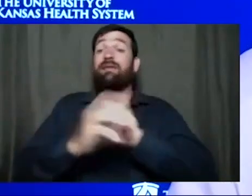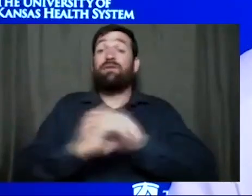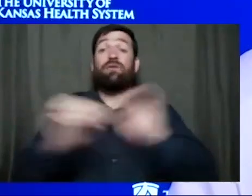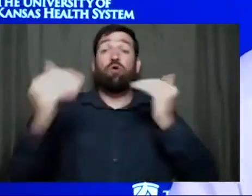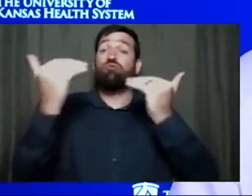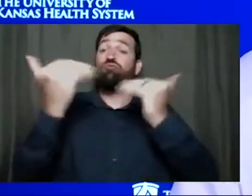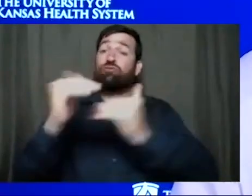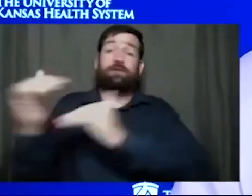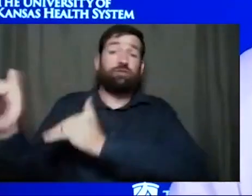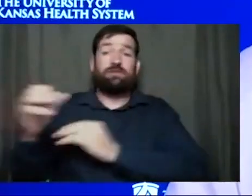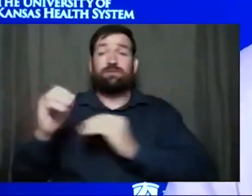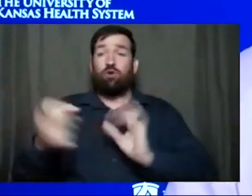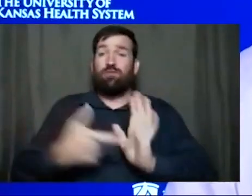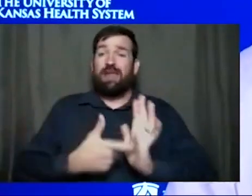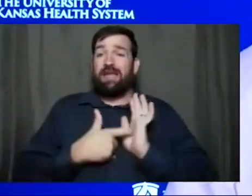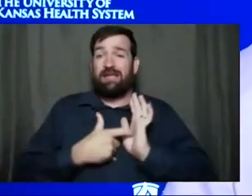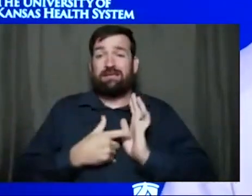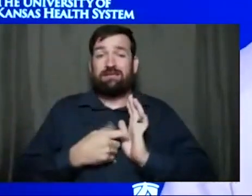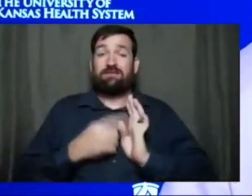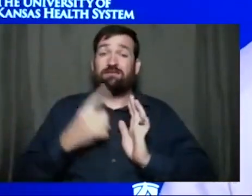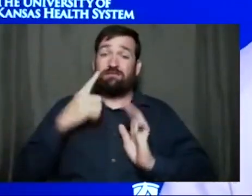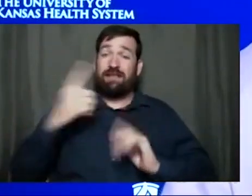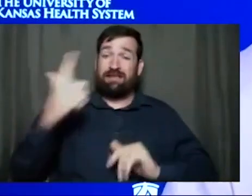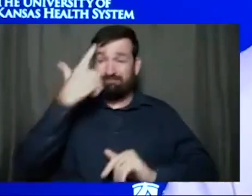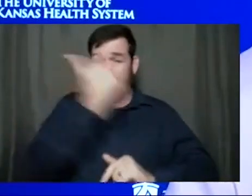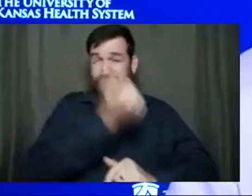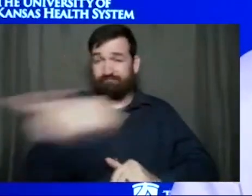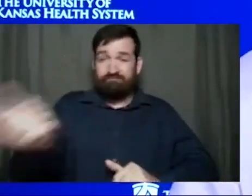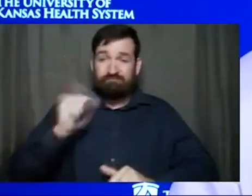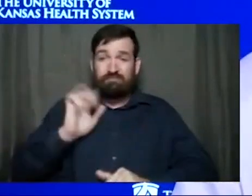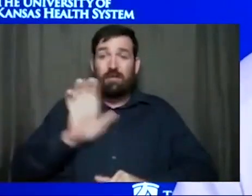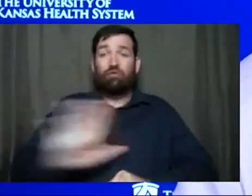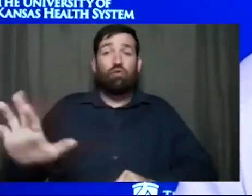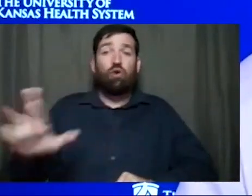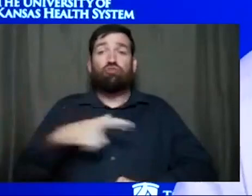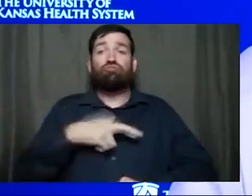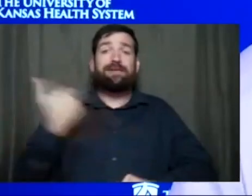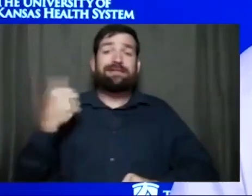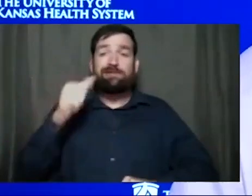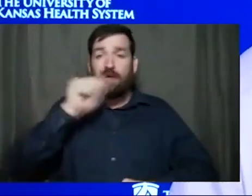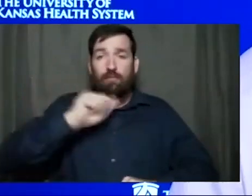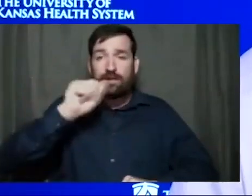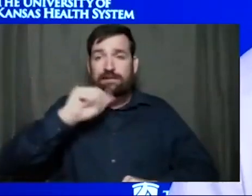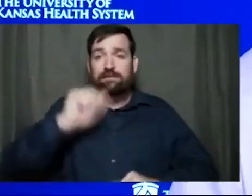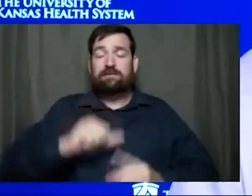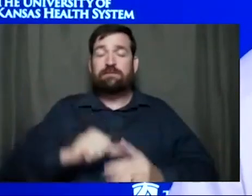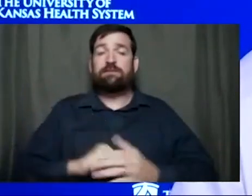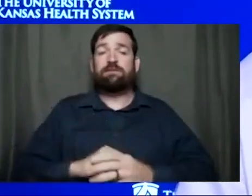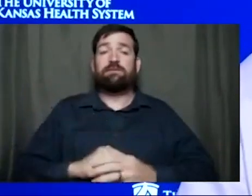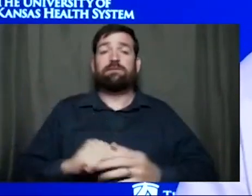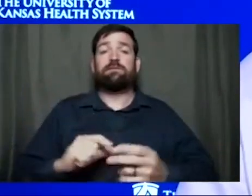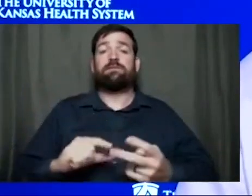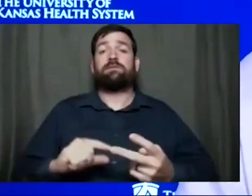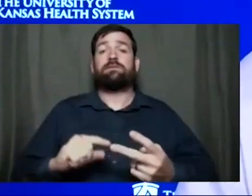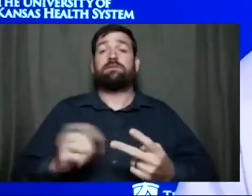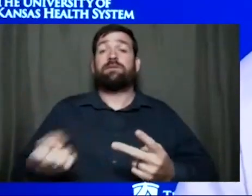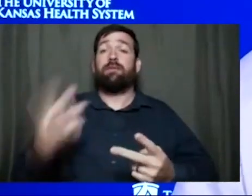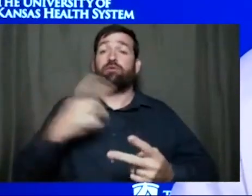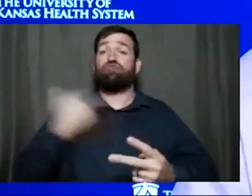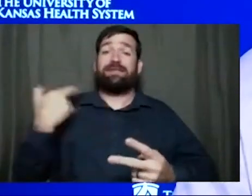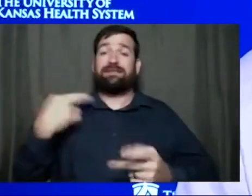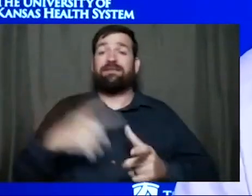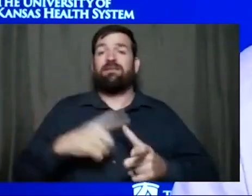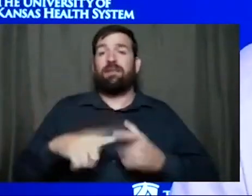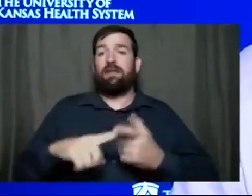does boil down to everybody really understanding what their risk is, what their risk tolerance, and of course, strategies to help reduce